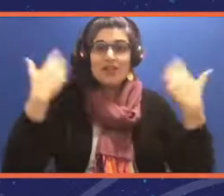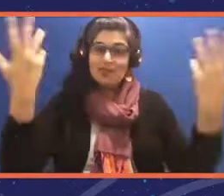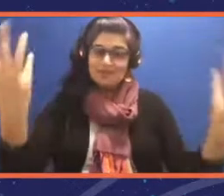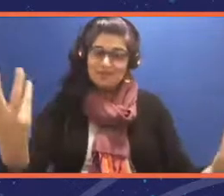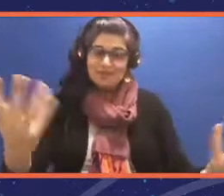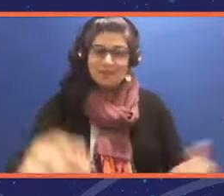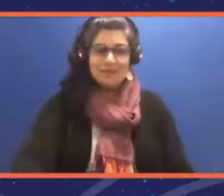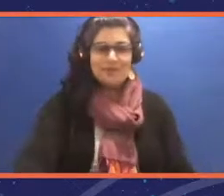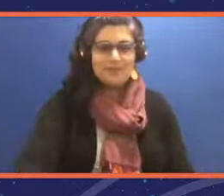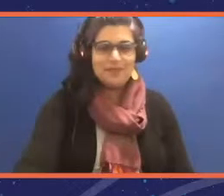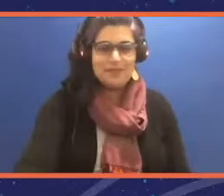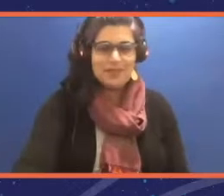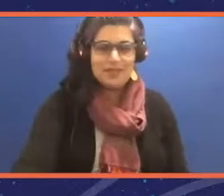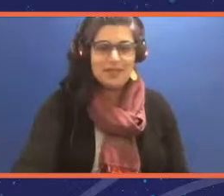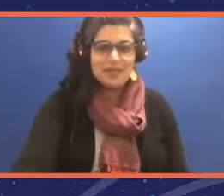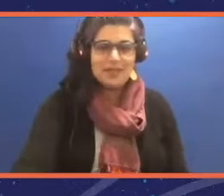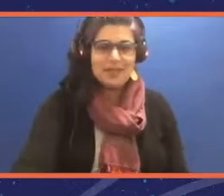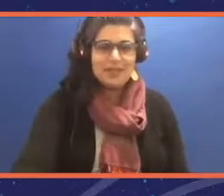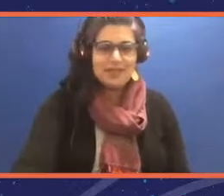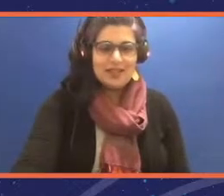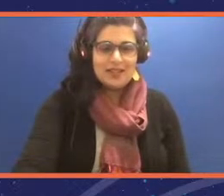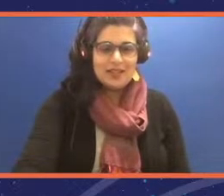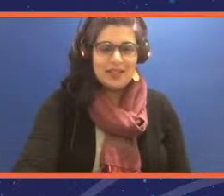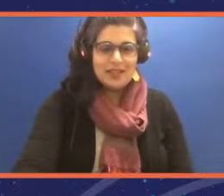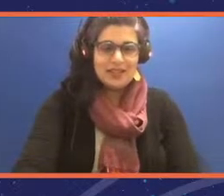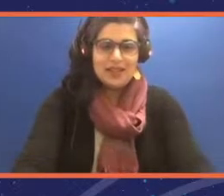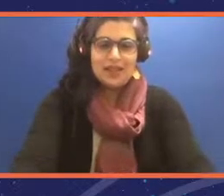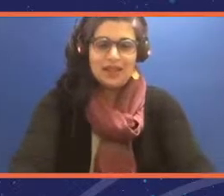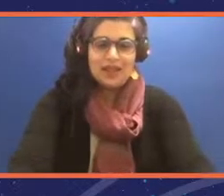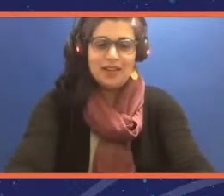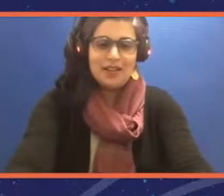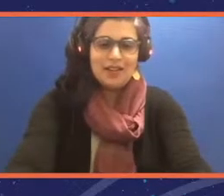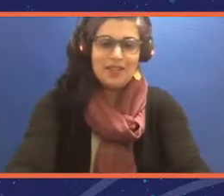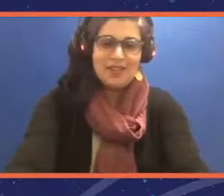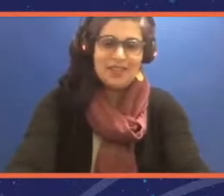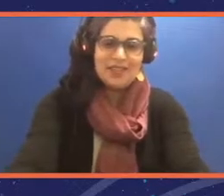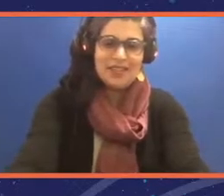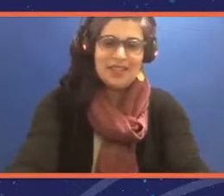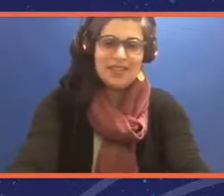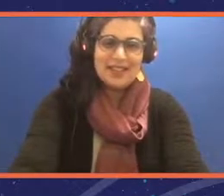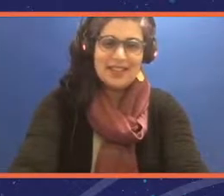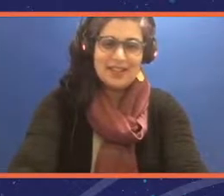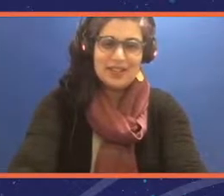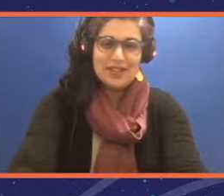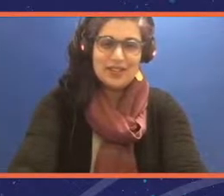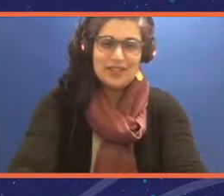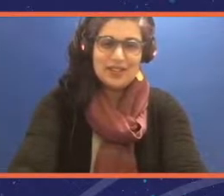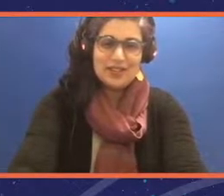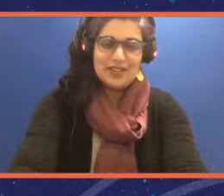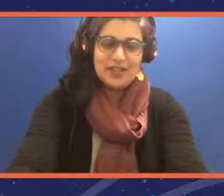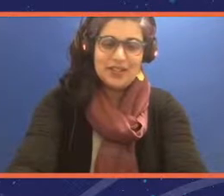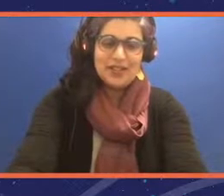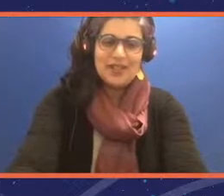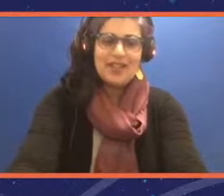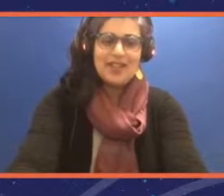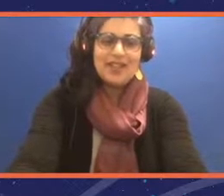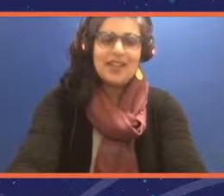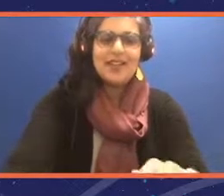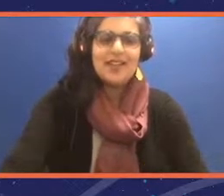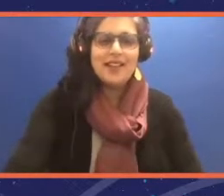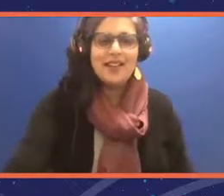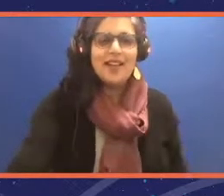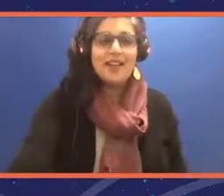ado, I'm going to turn it over to Diana so that she could bless us with a reading. Hope you all enjoy and thank you so